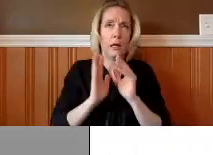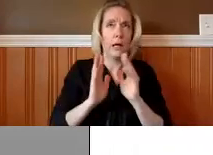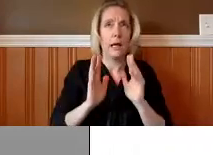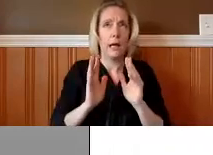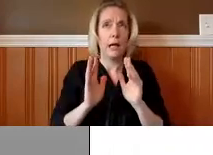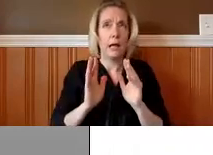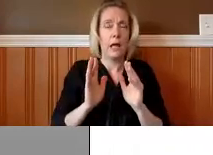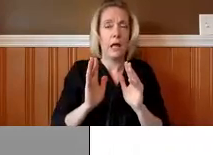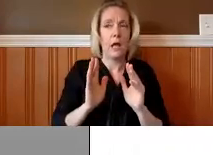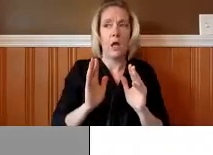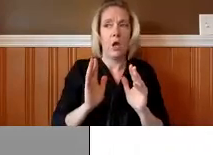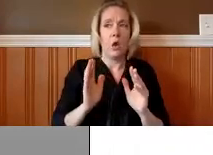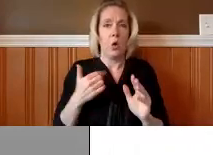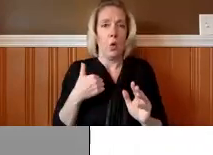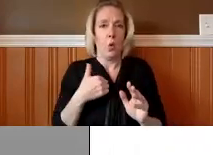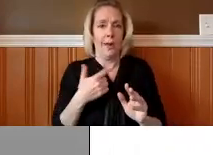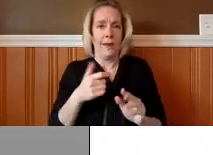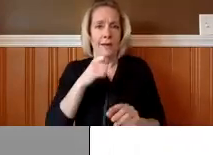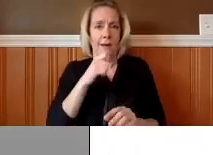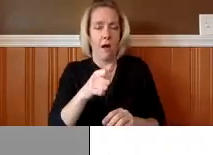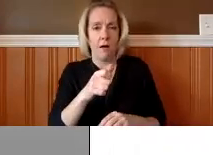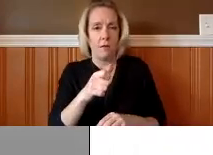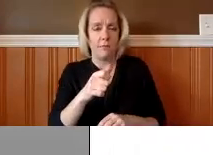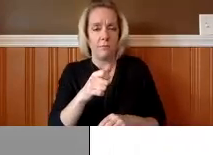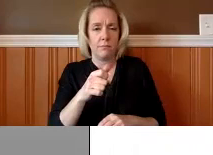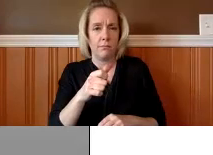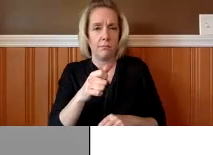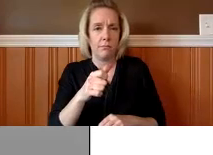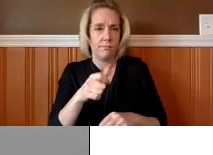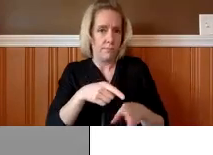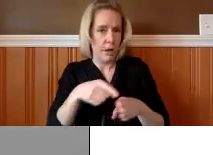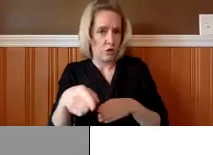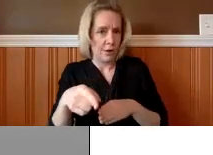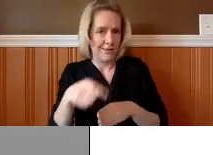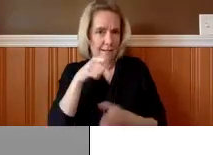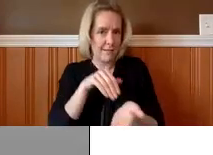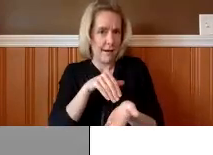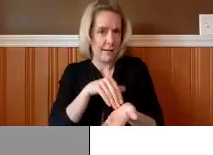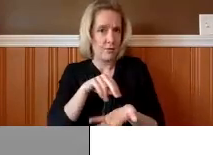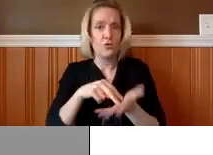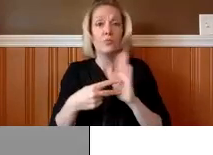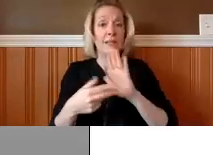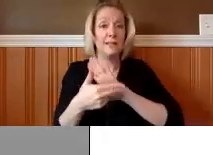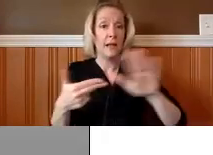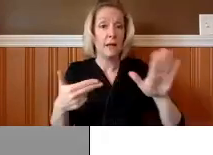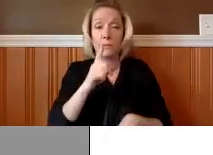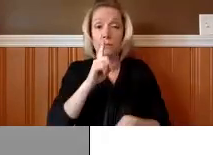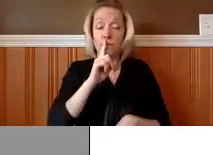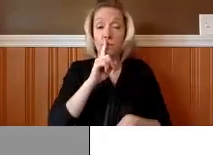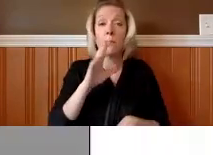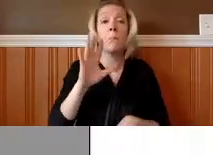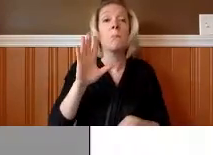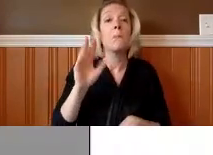legit reason, the legitability, right? We don't have the ability to diagnose because we're not medical doctors. But what we can do is say that